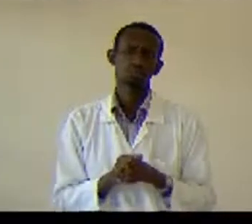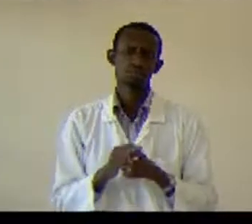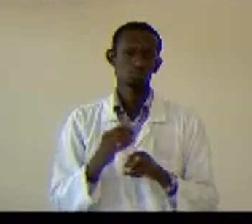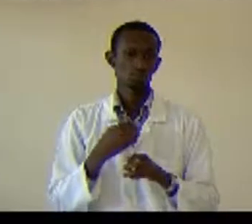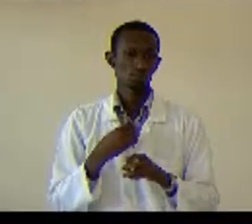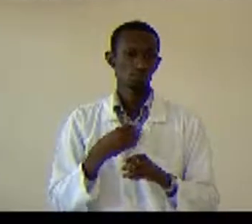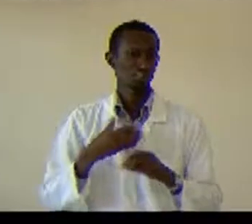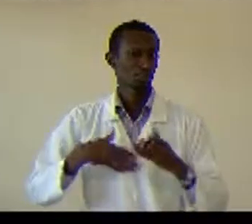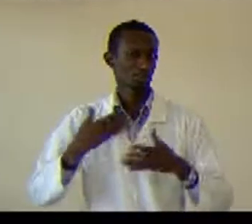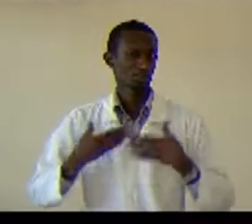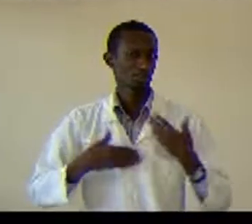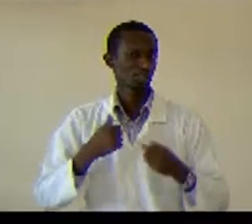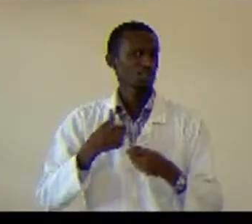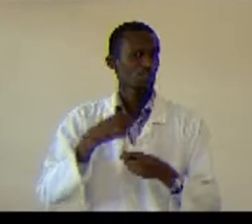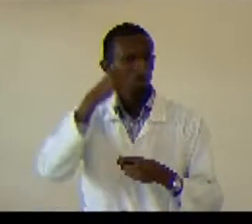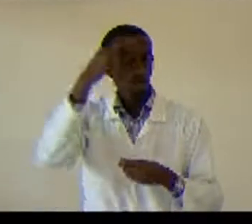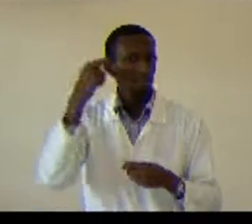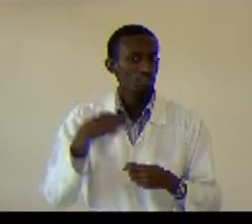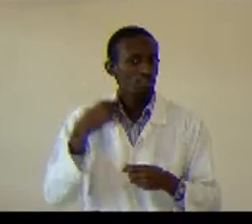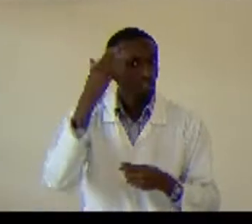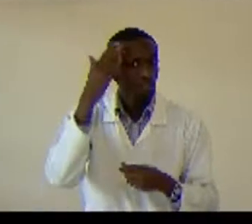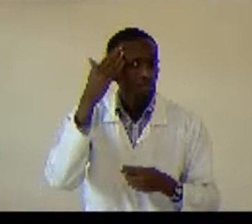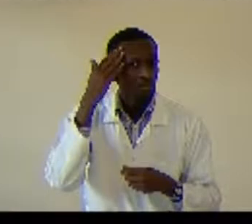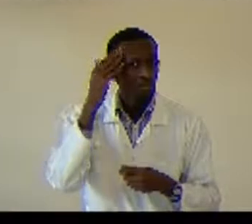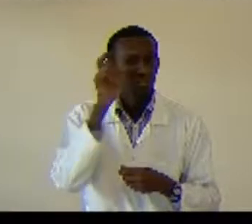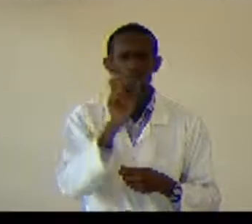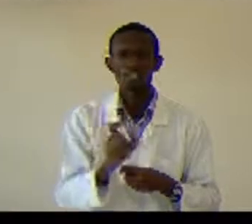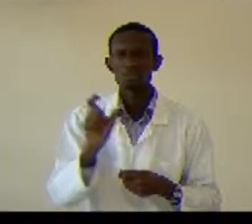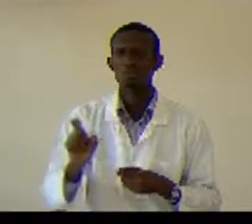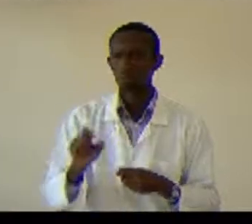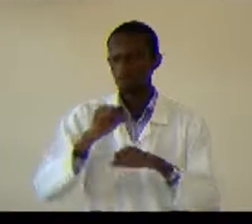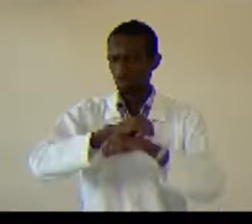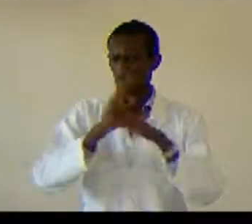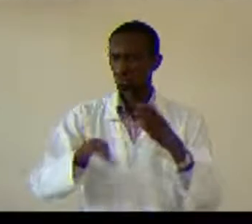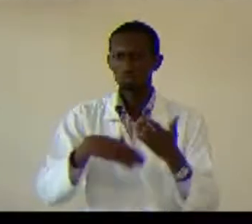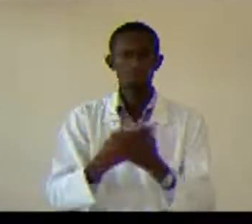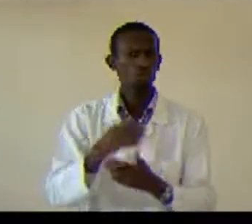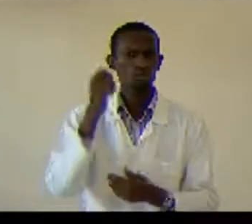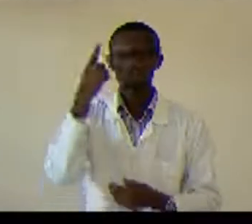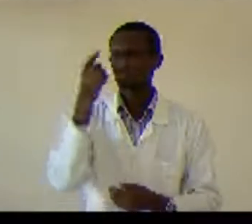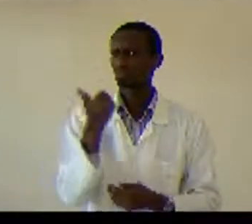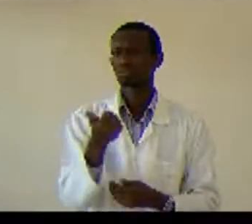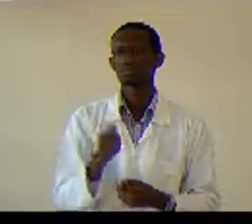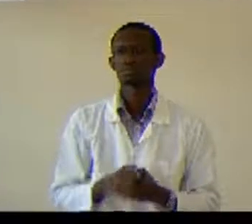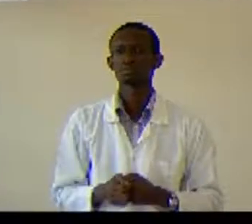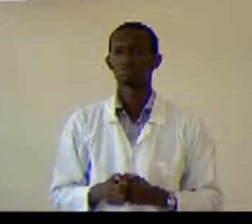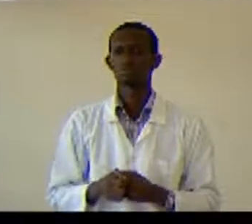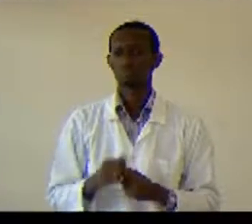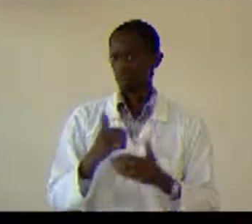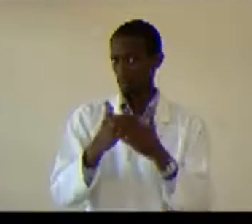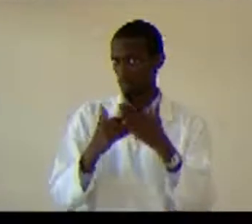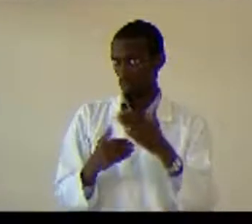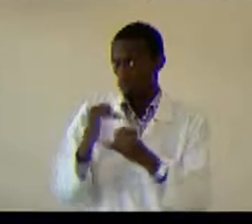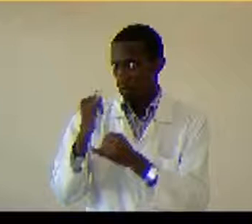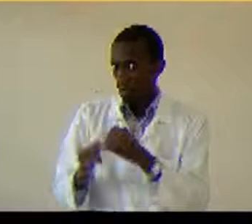quite very happy because I know people have understood that. Okay? And so before we